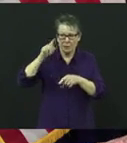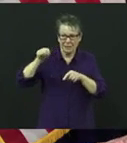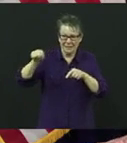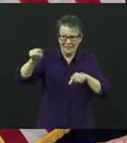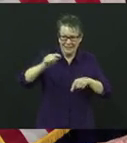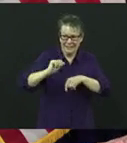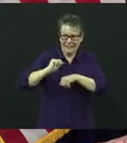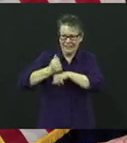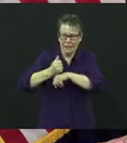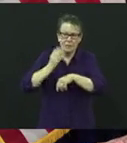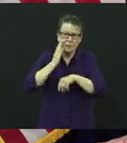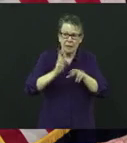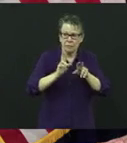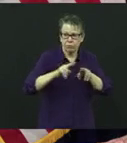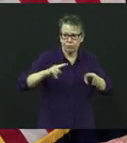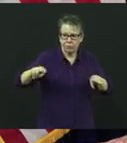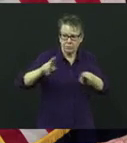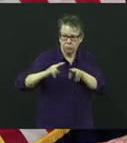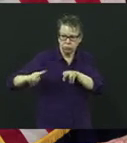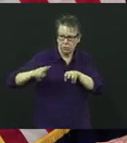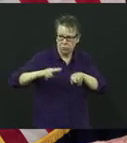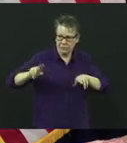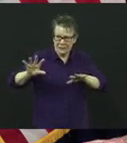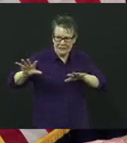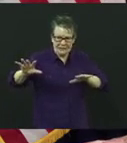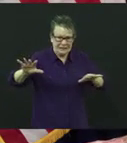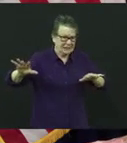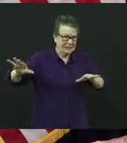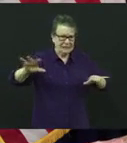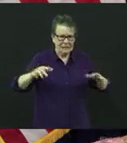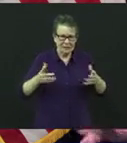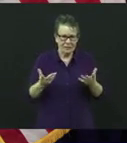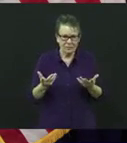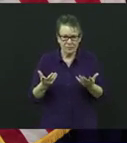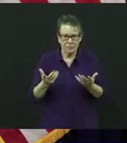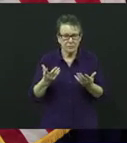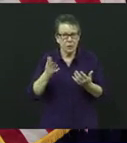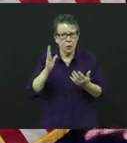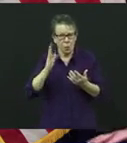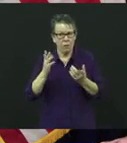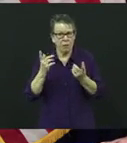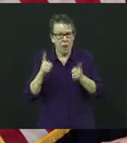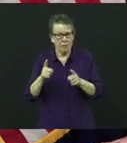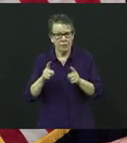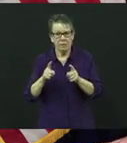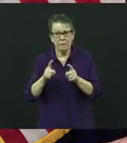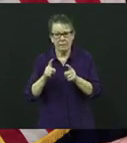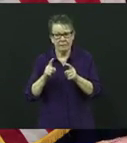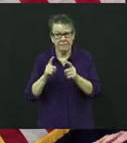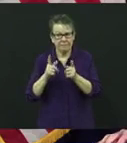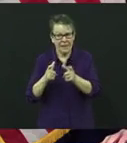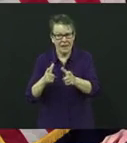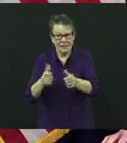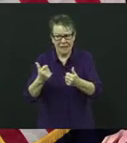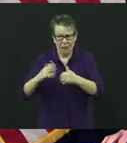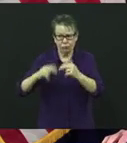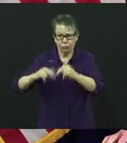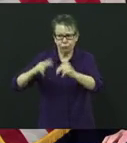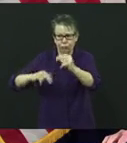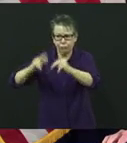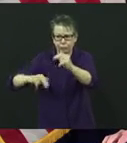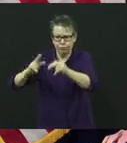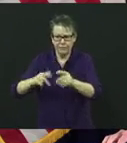huge shout out. And I'll leave the details beyond that to the experts. I don't want to get into the details